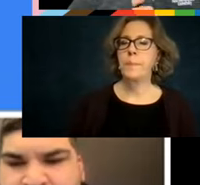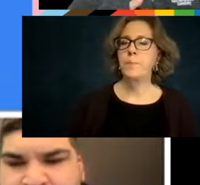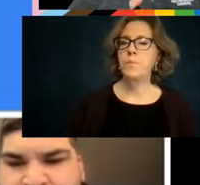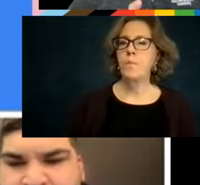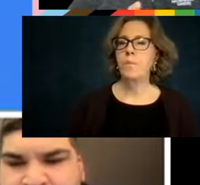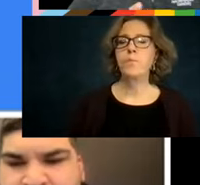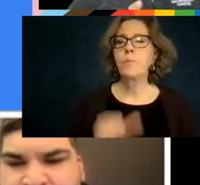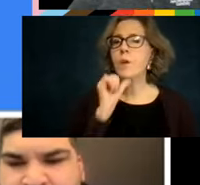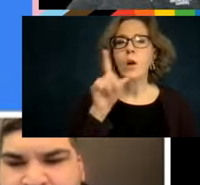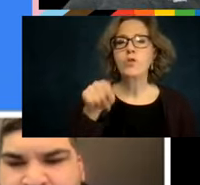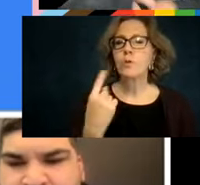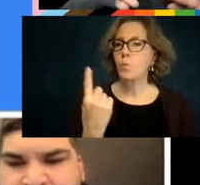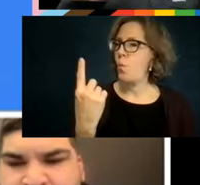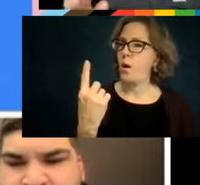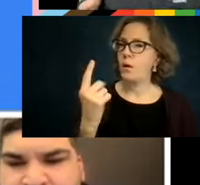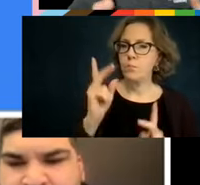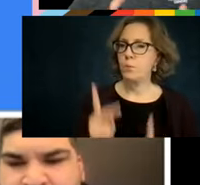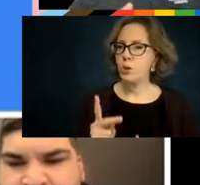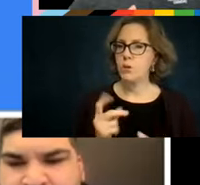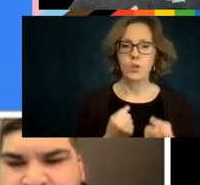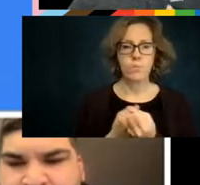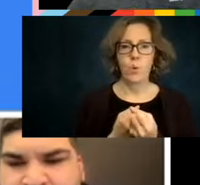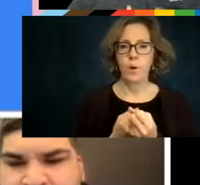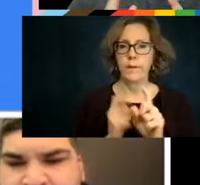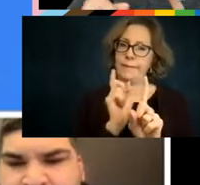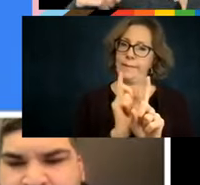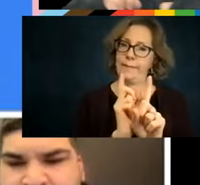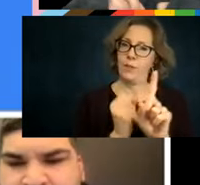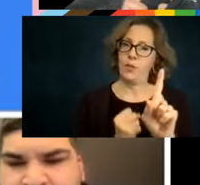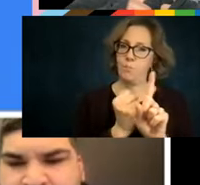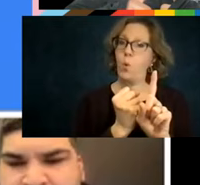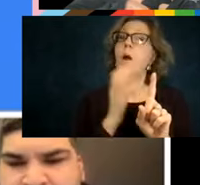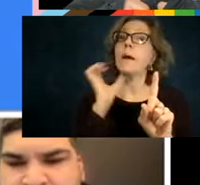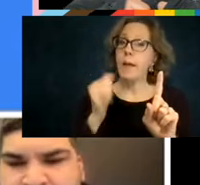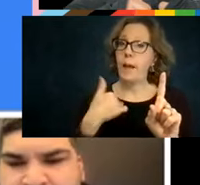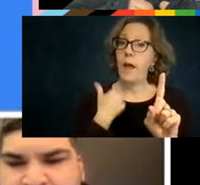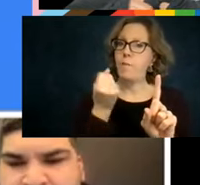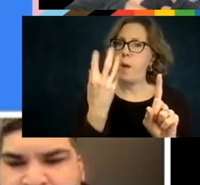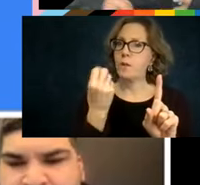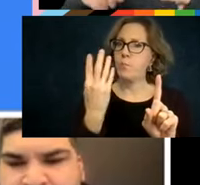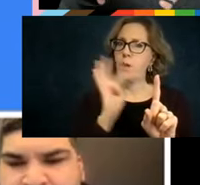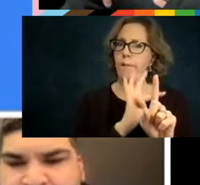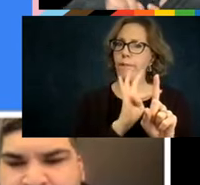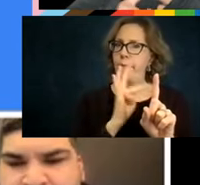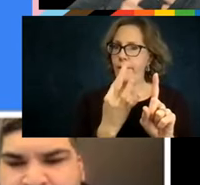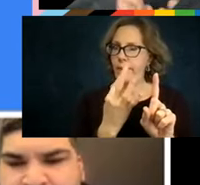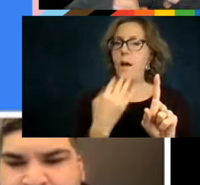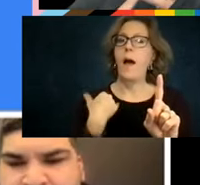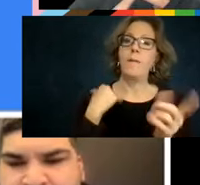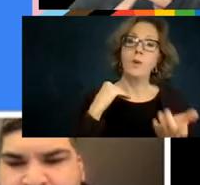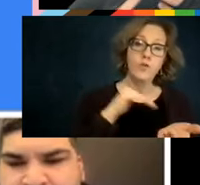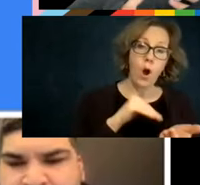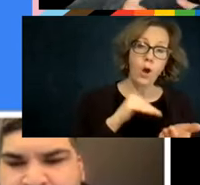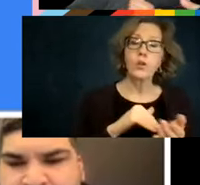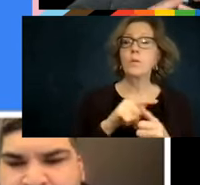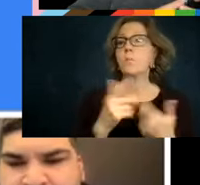that one person that's supporting you. You have multiple people. You could have a doctor that's being on your support team. You could have your sister, your